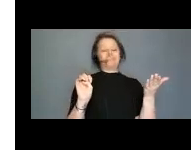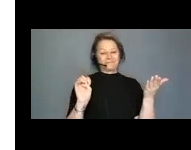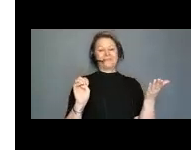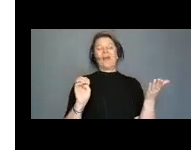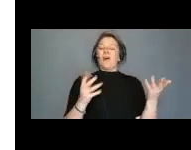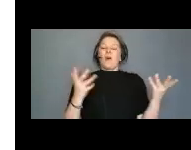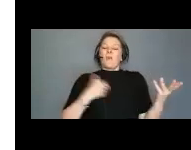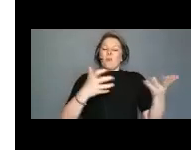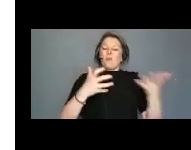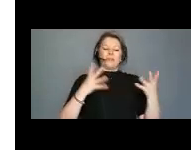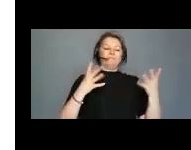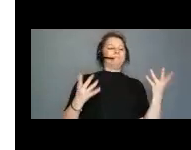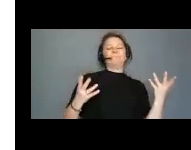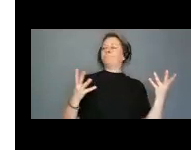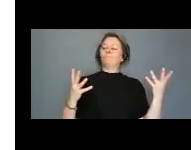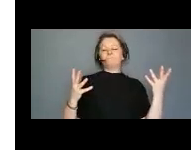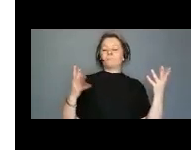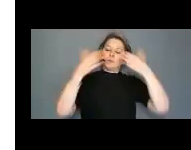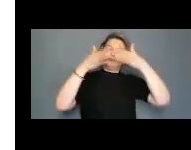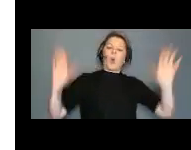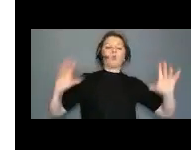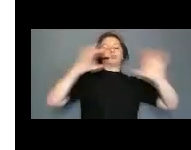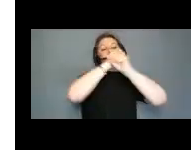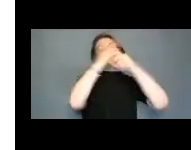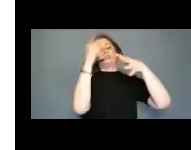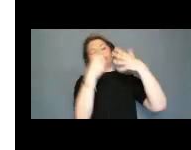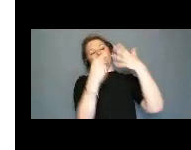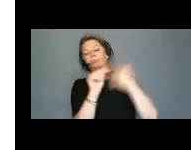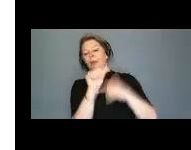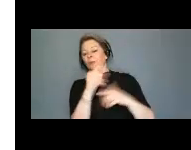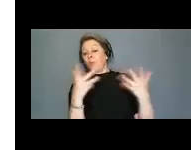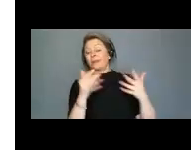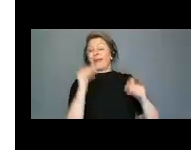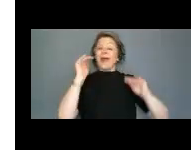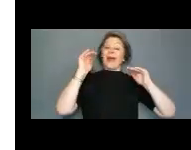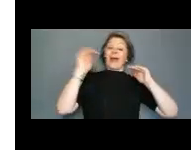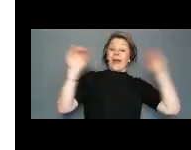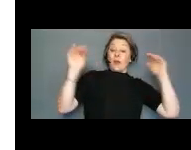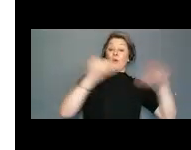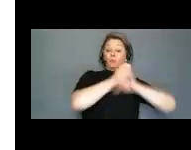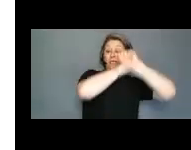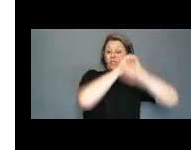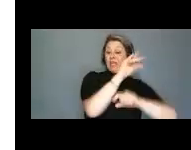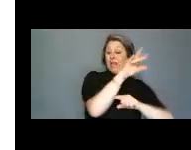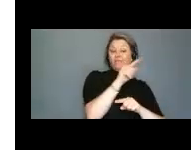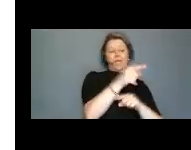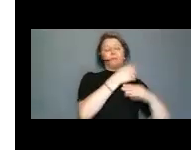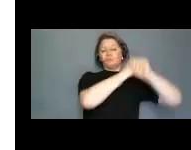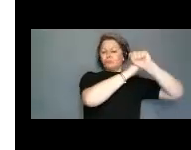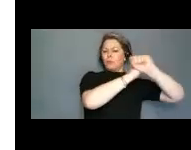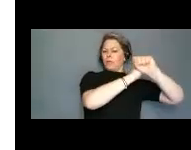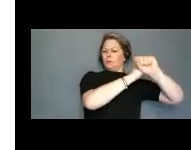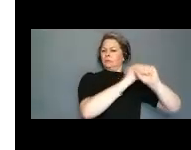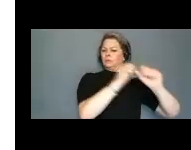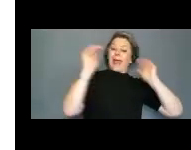an overview to the Act, folks. So as Henry alluded to, the Adult Protection Act is the law in Newfoundland and Labrador that protects the adult residents of the